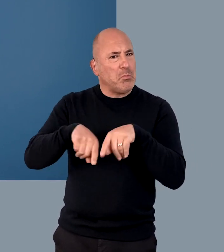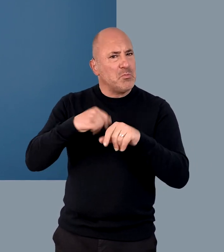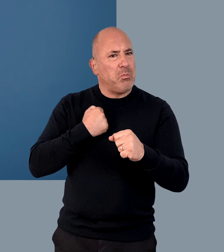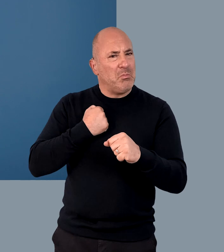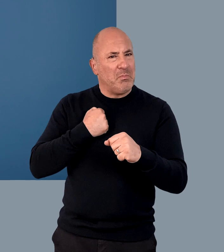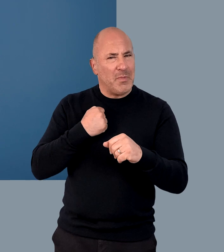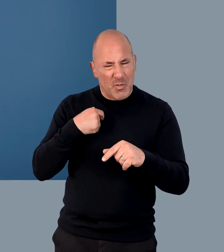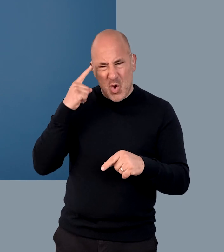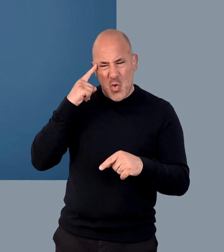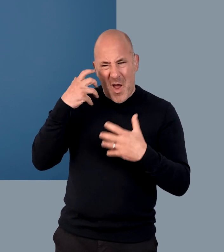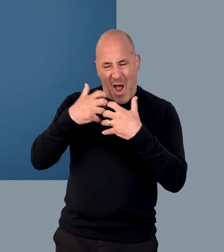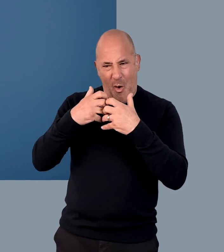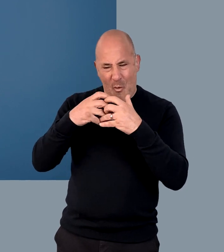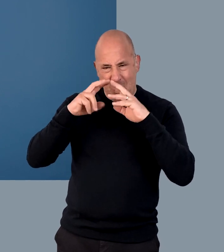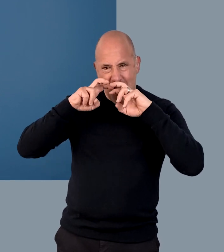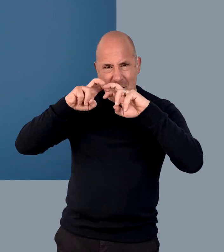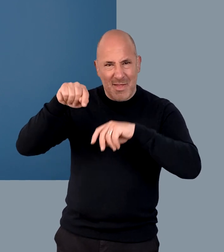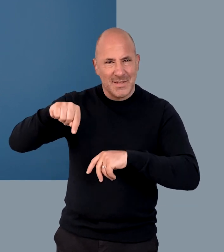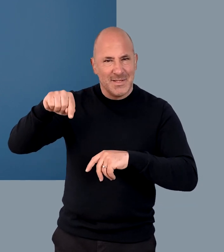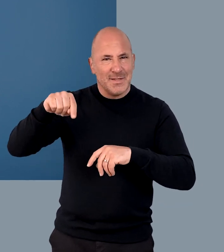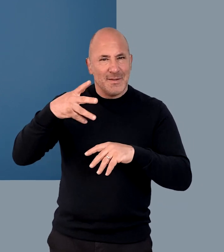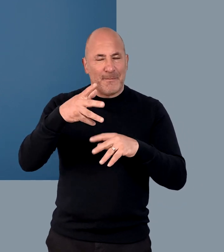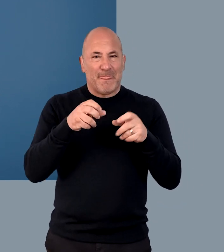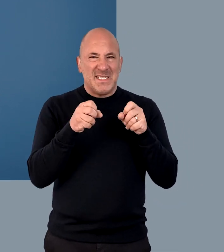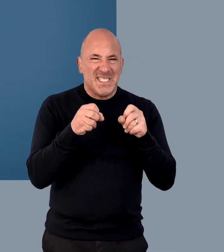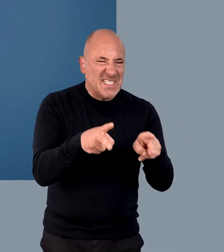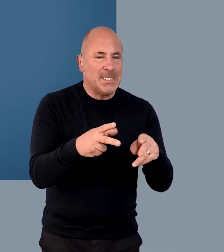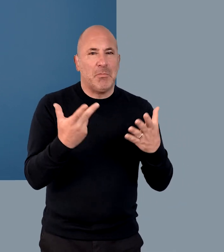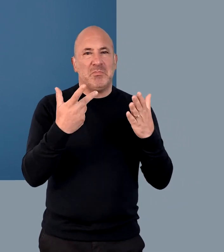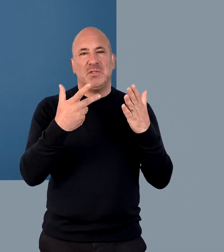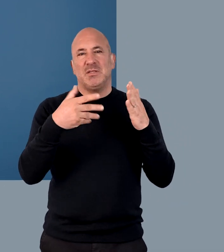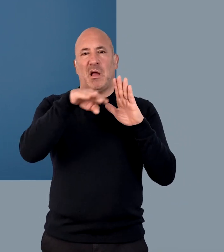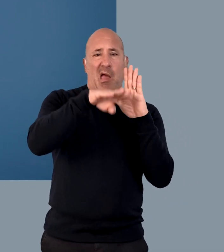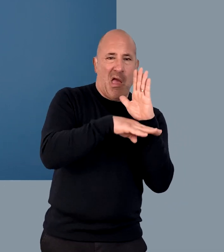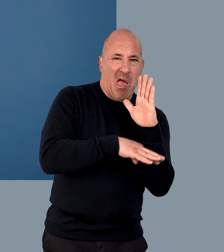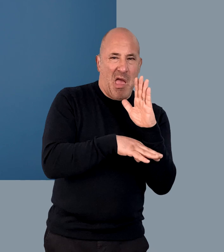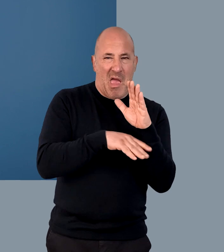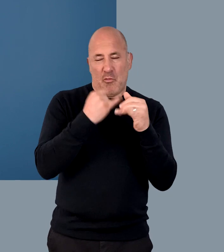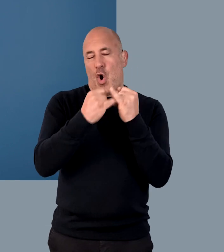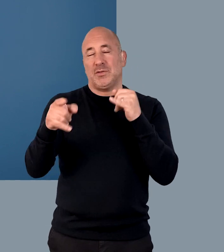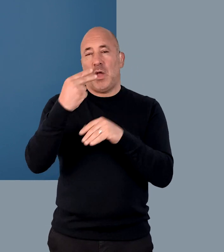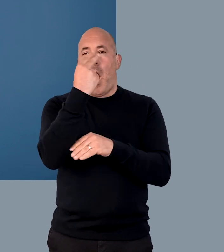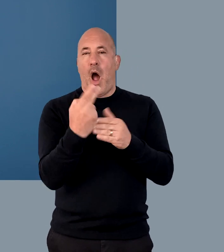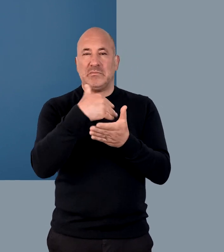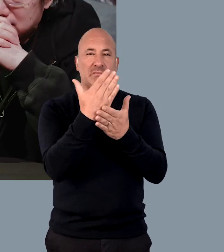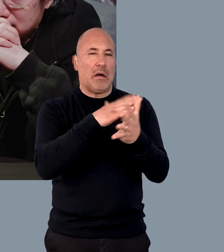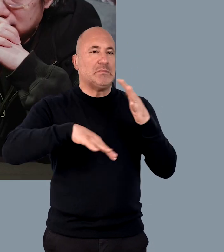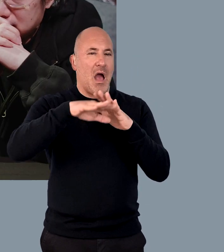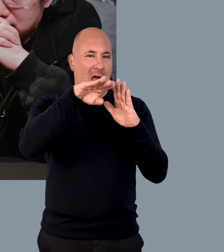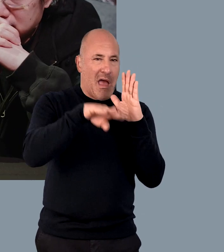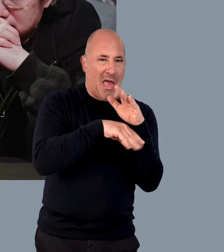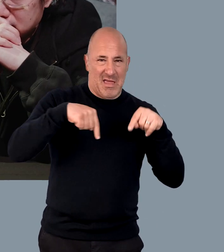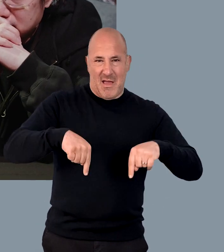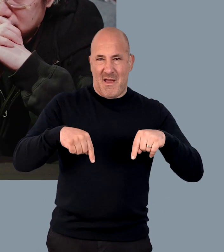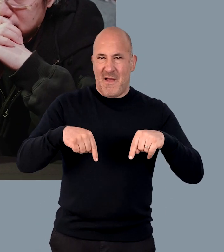about unpacking that and the systems and the status quo we have, particularly in the arts sector in this country, and